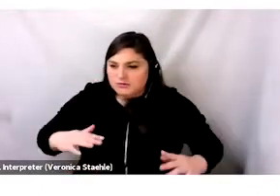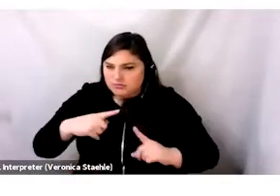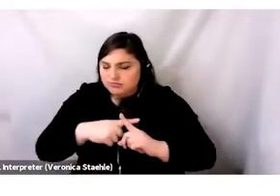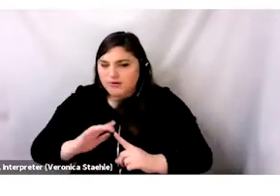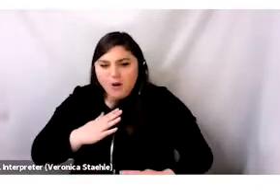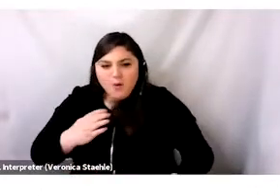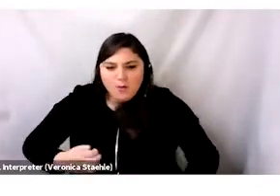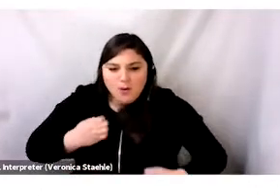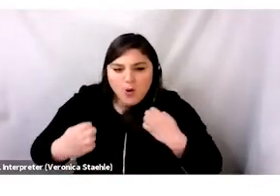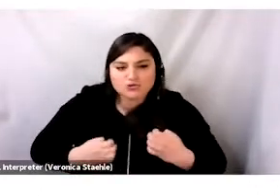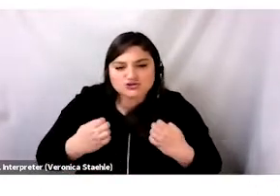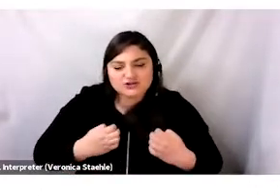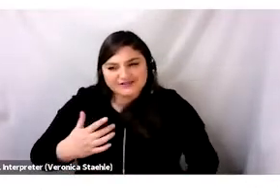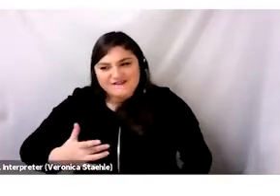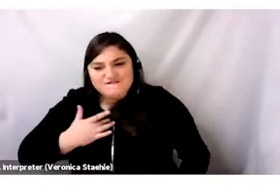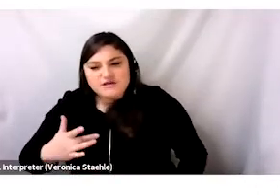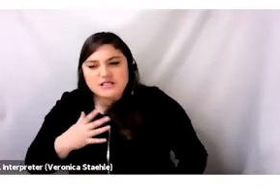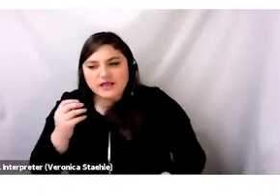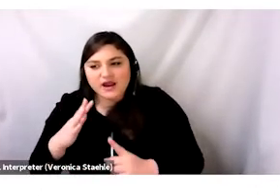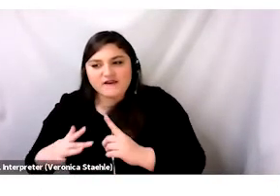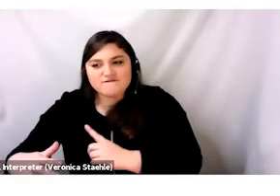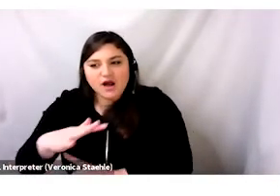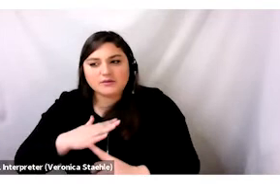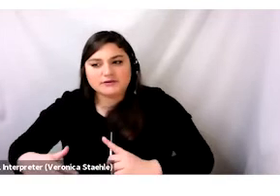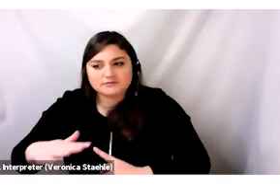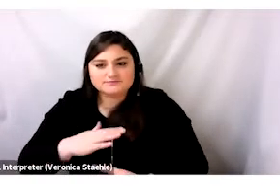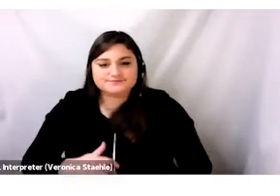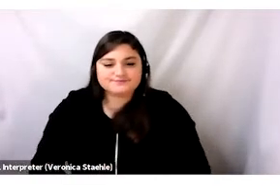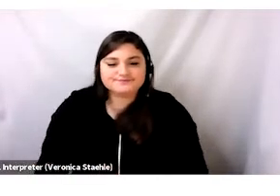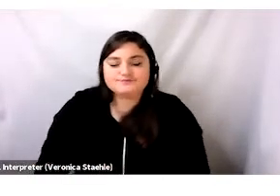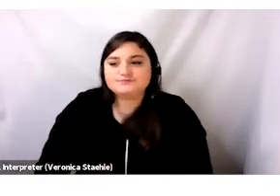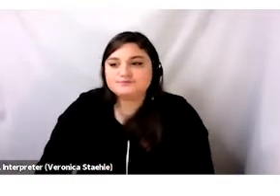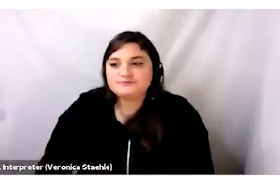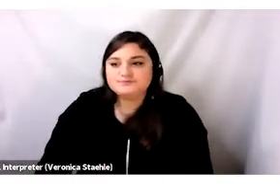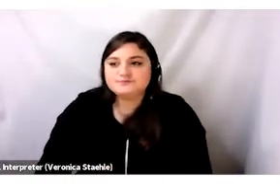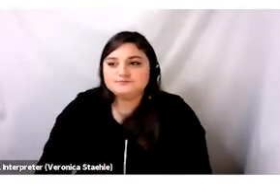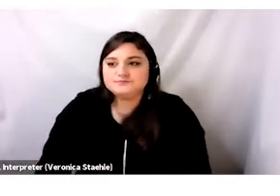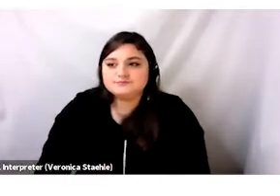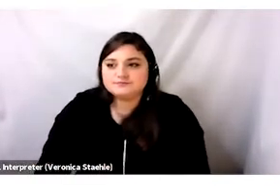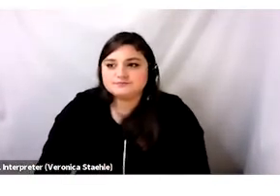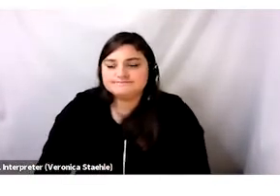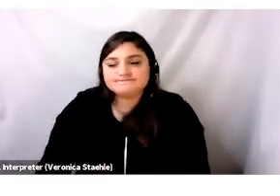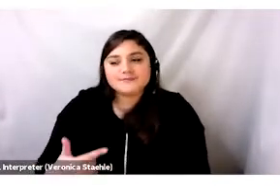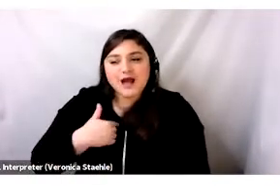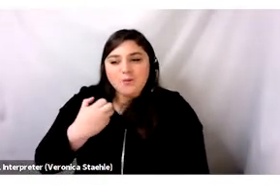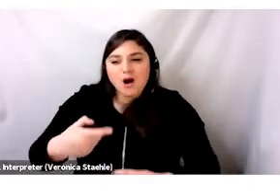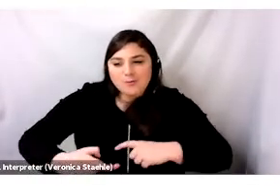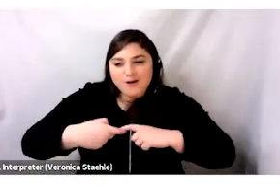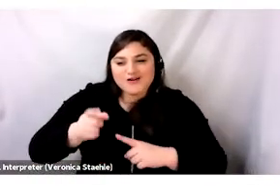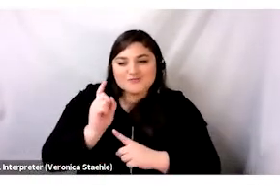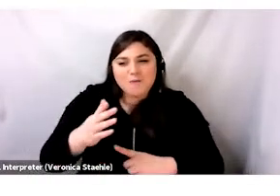I'm going to just pause for one moment here. Sorry, and close the windows because I realize that it's very, very